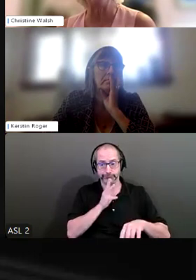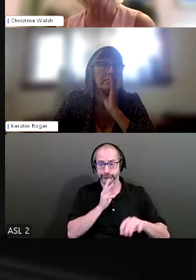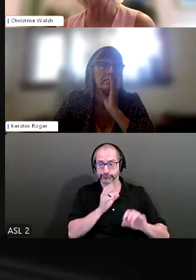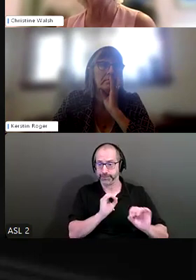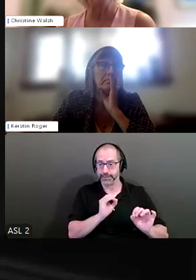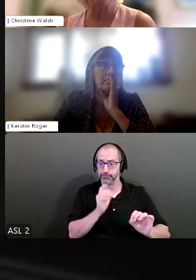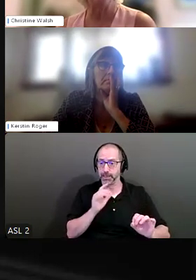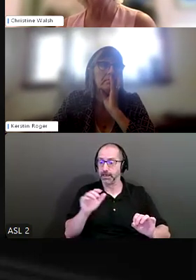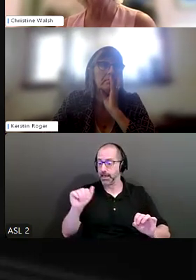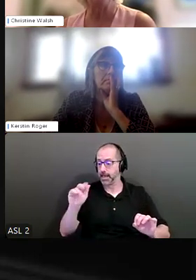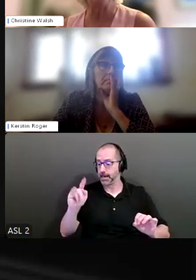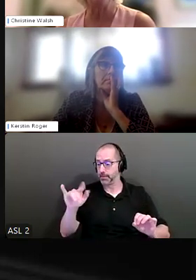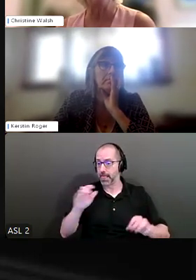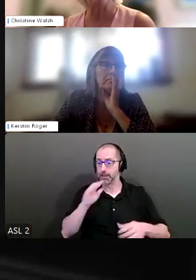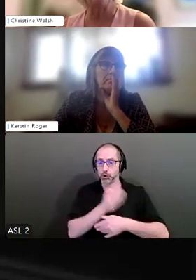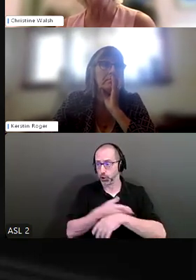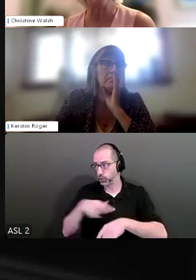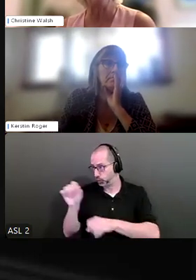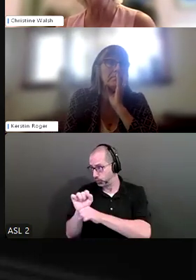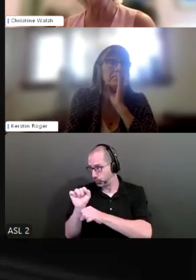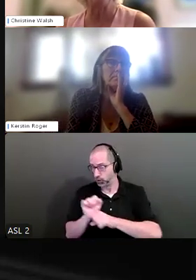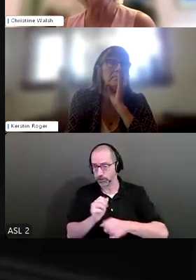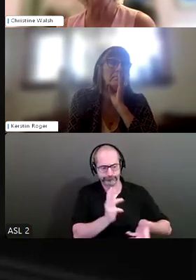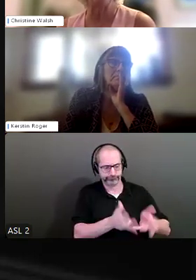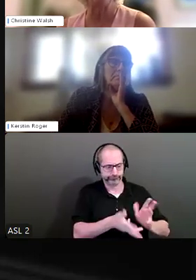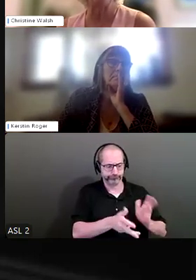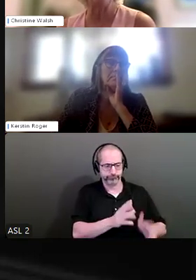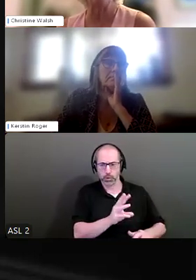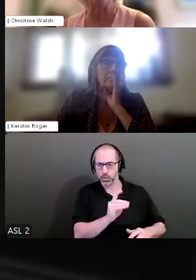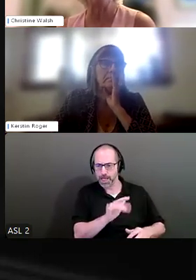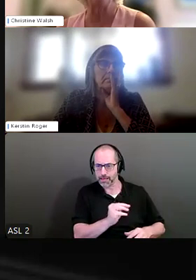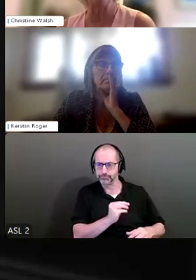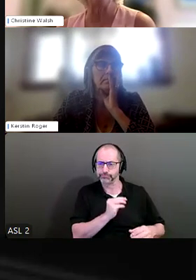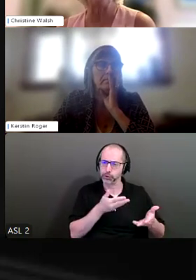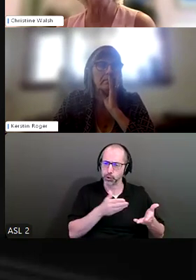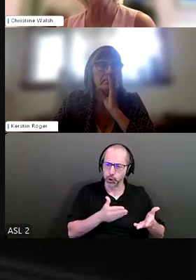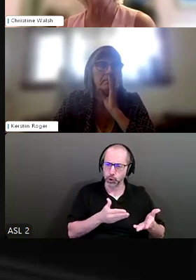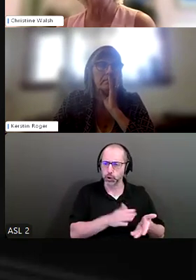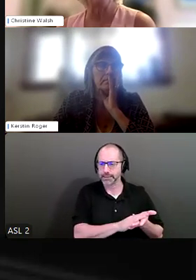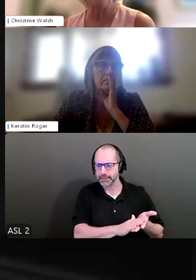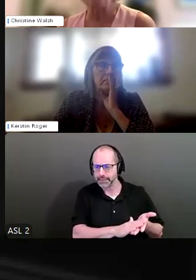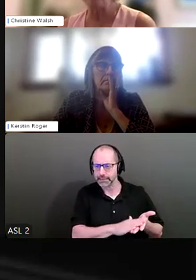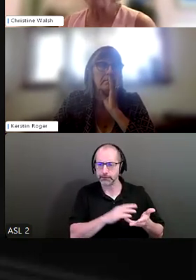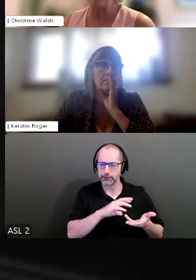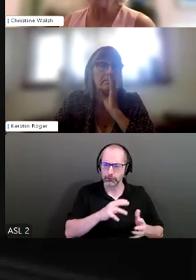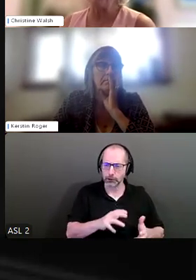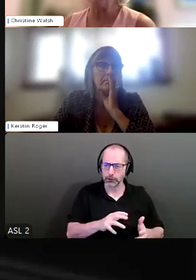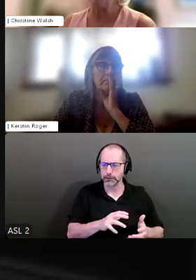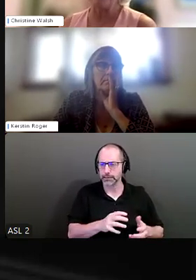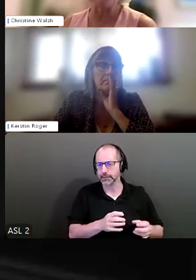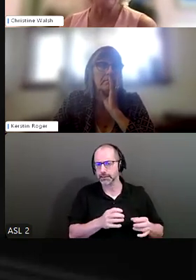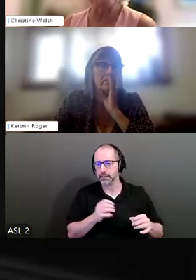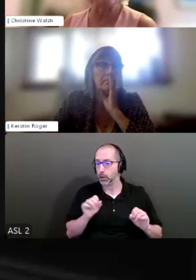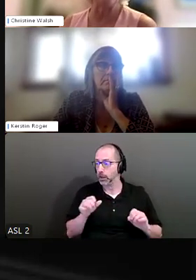for William. She also cooks dinner every day and cleans the house as much as she was able, including doing the laundry. She has no other relatives